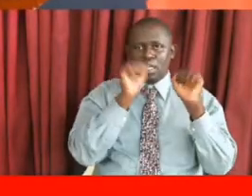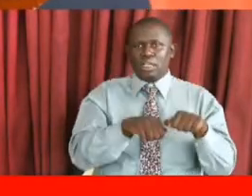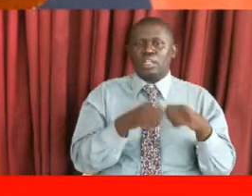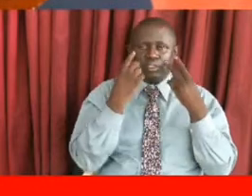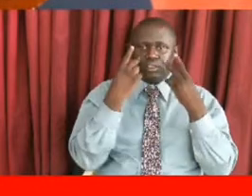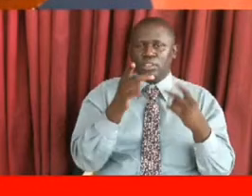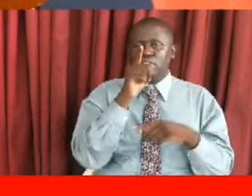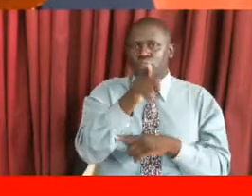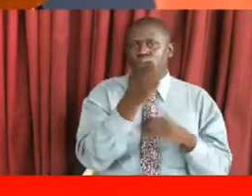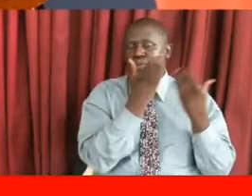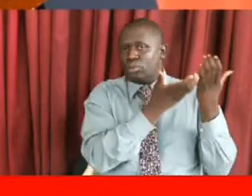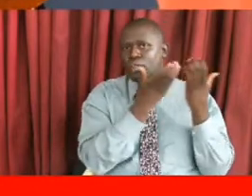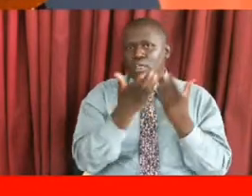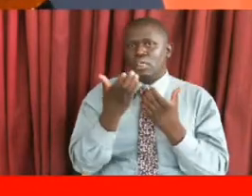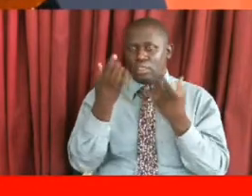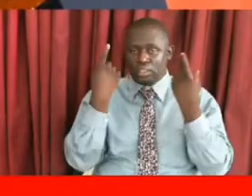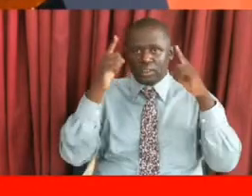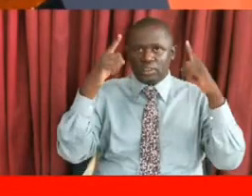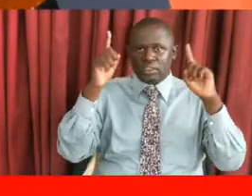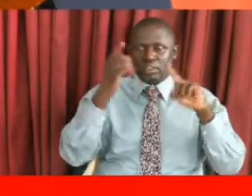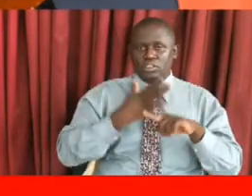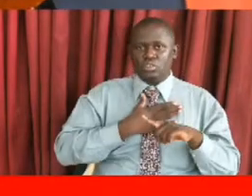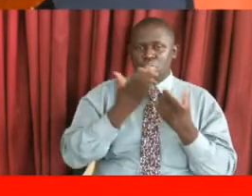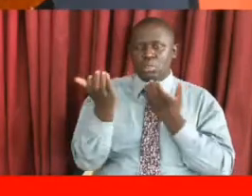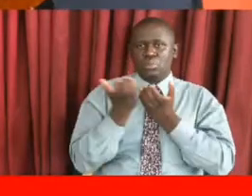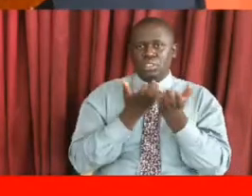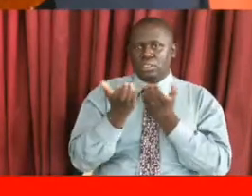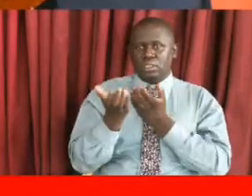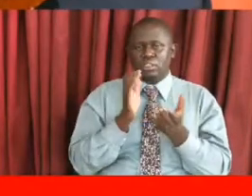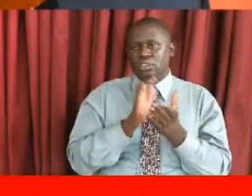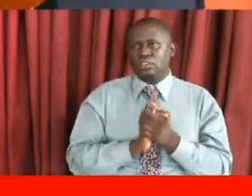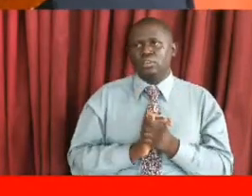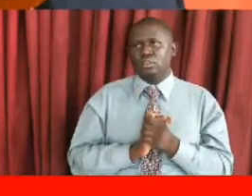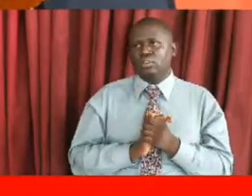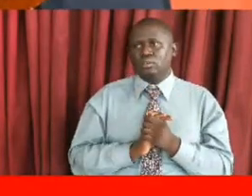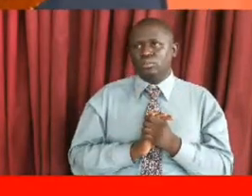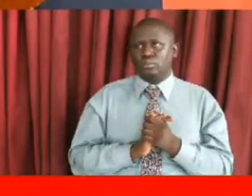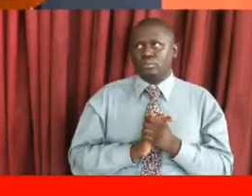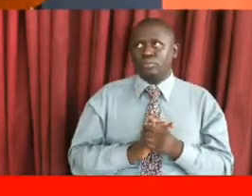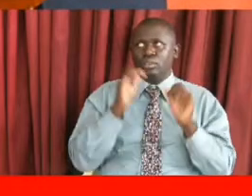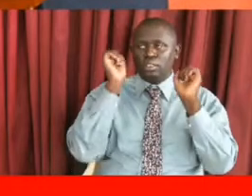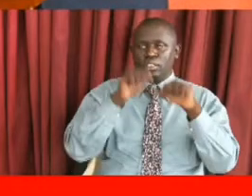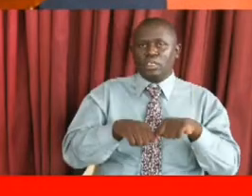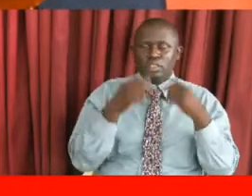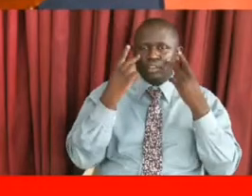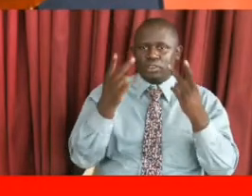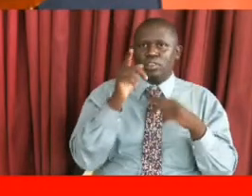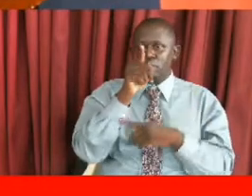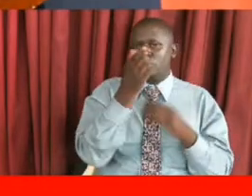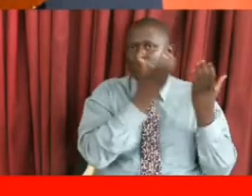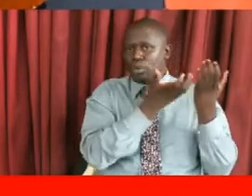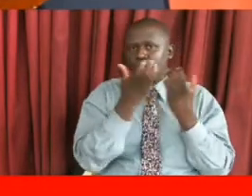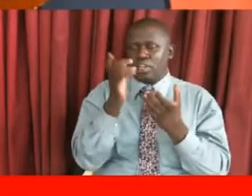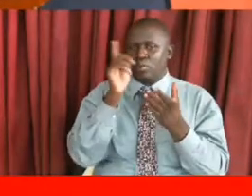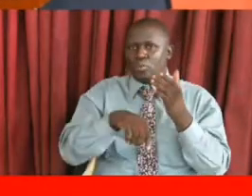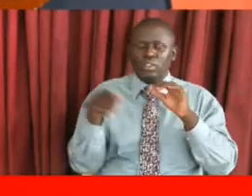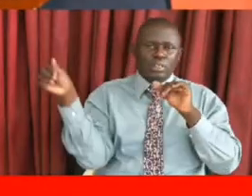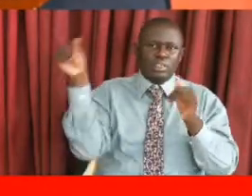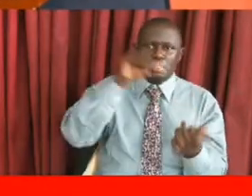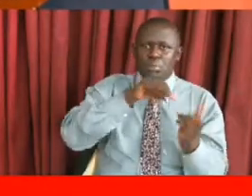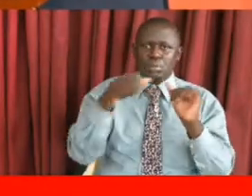carrying my success of my business I can see you're carrying the baptism of the Holy Ghost